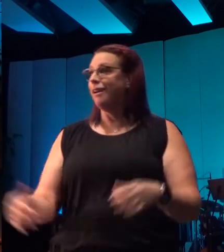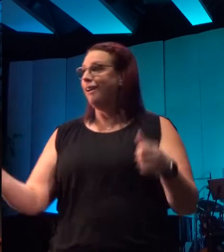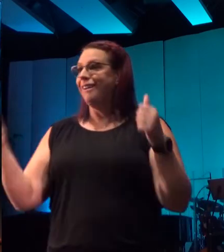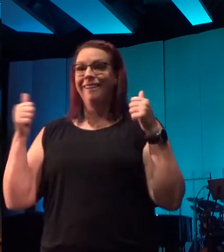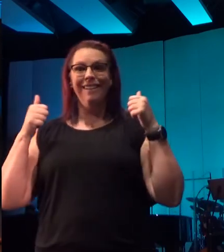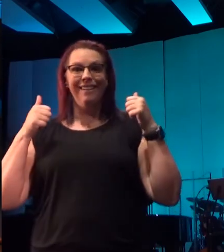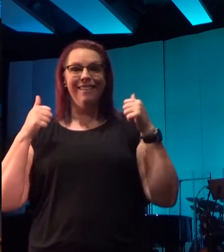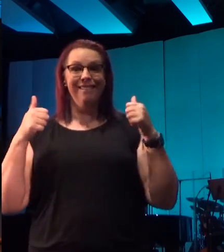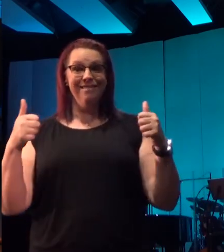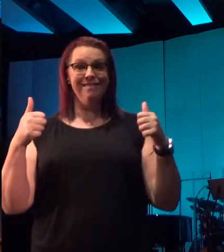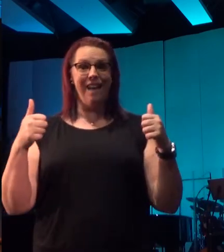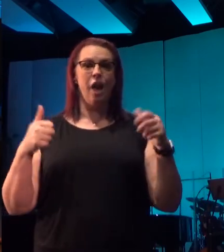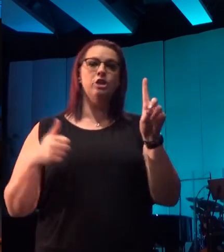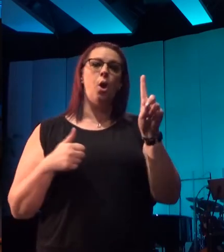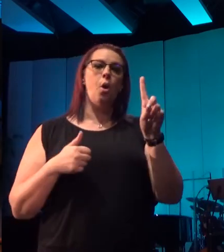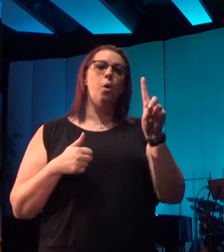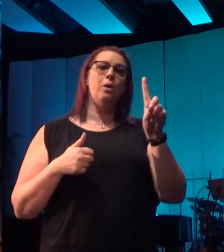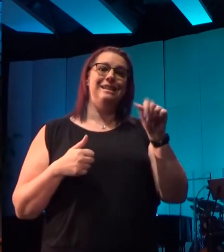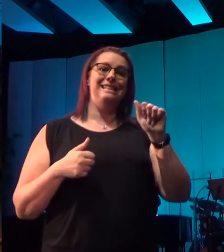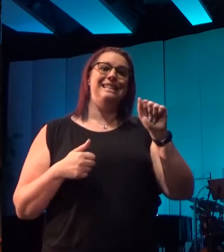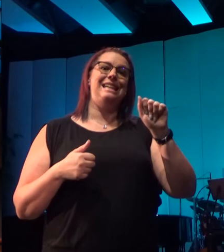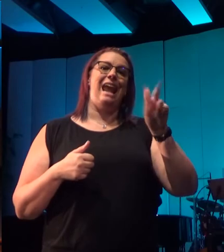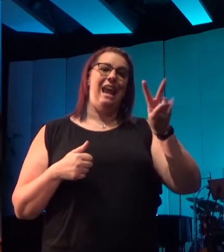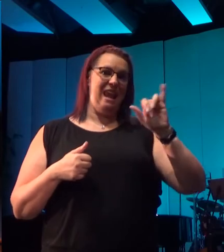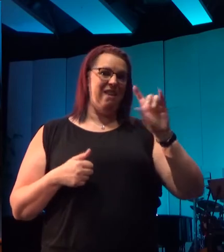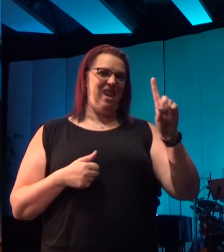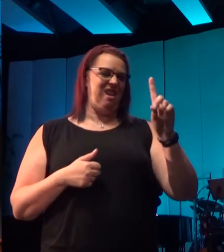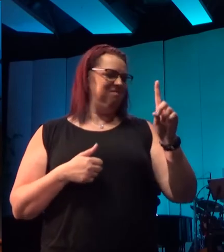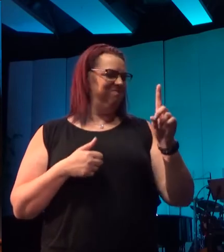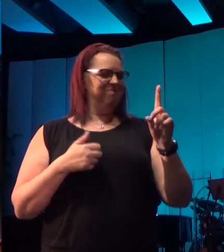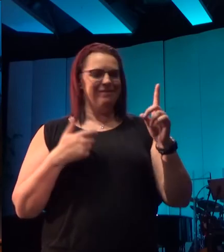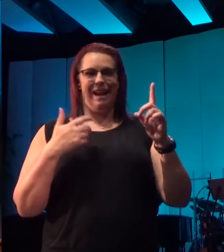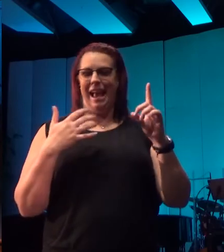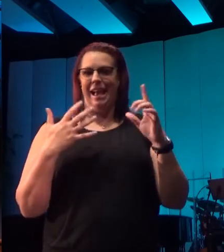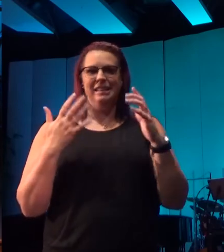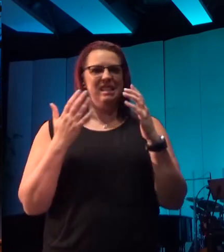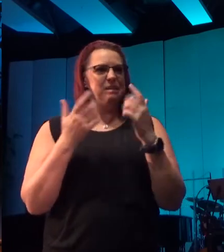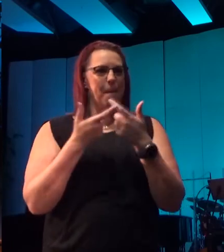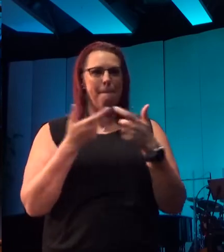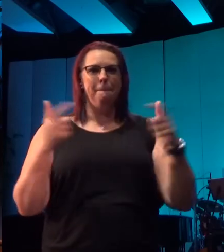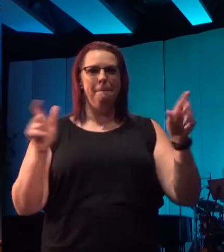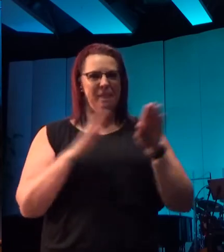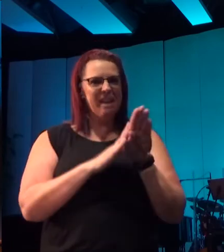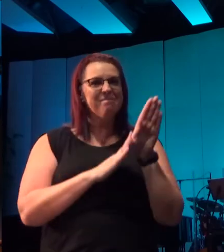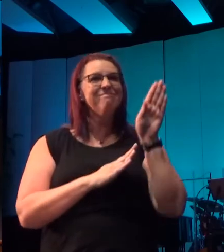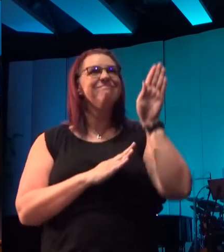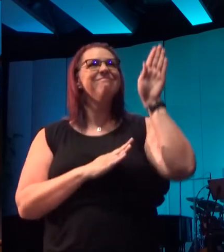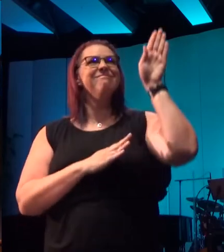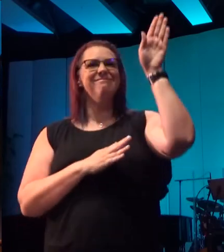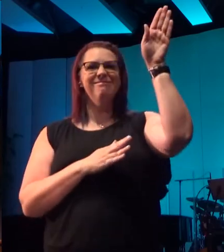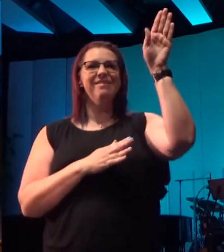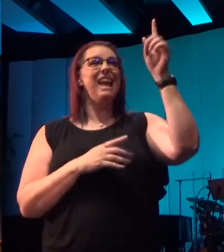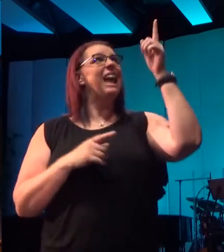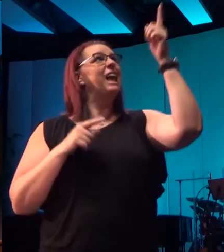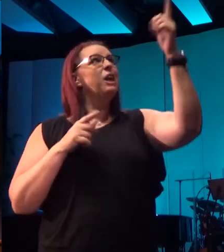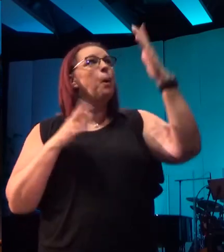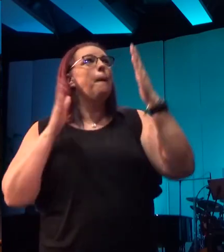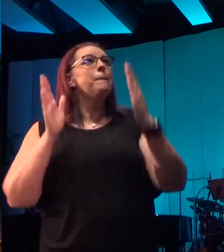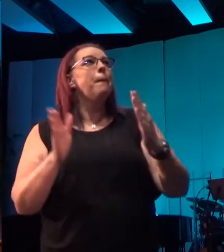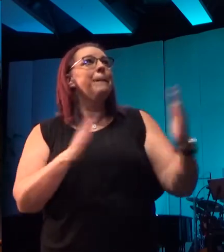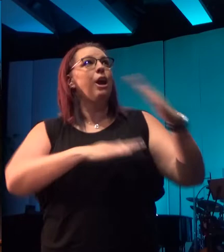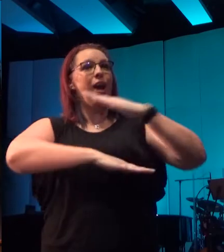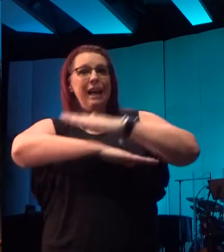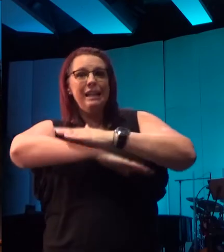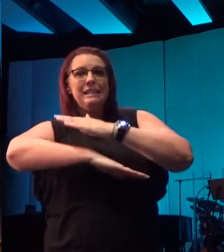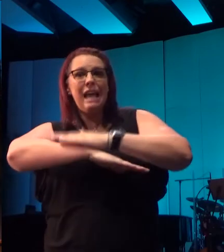David, he soars to a crescendo in this incredible song of truth. He says, thou preparest a table before me